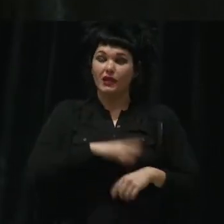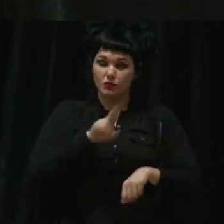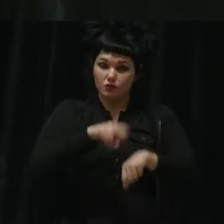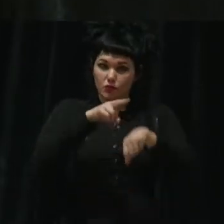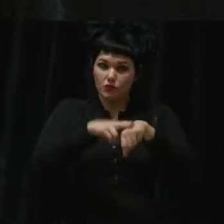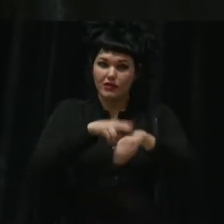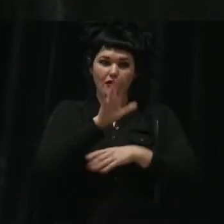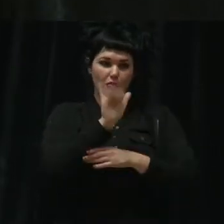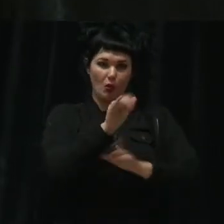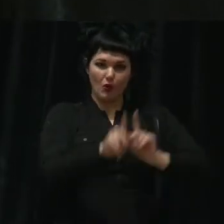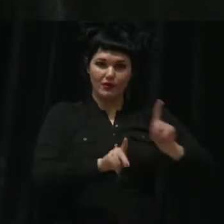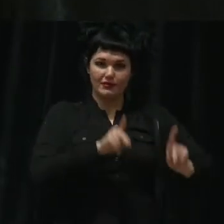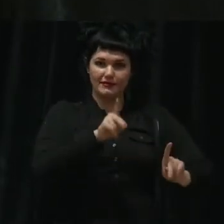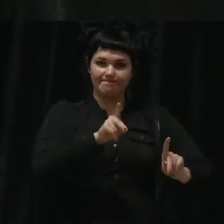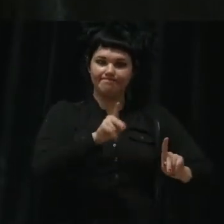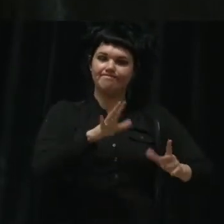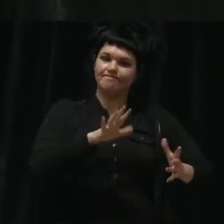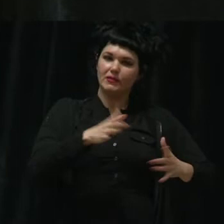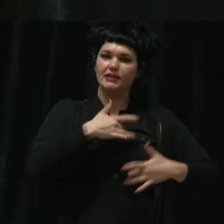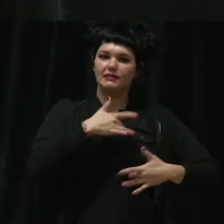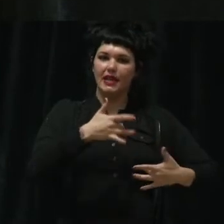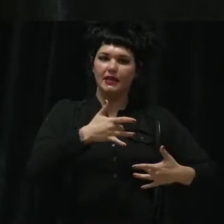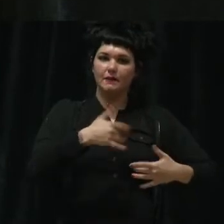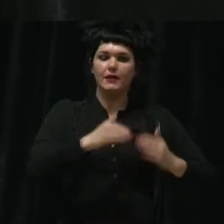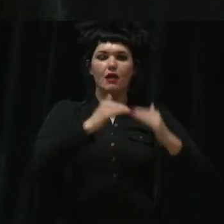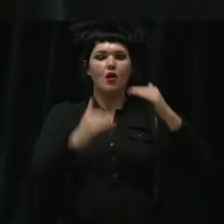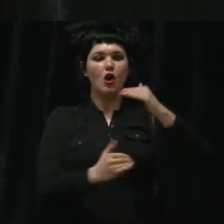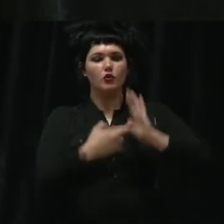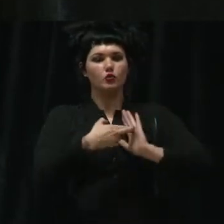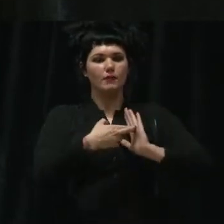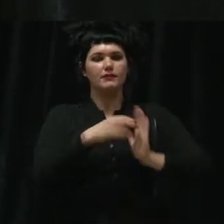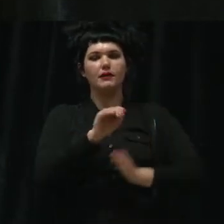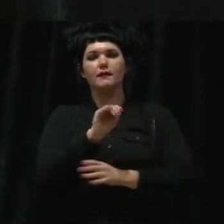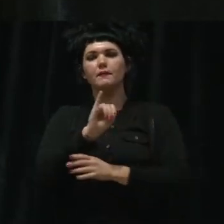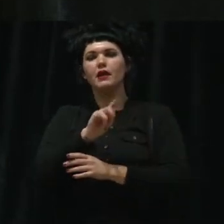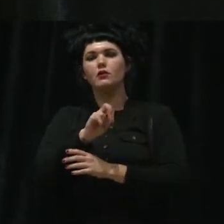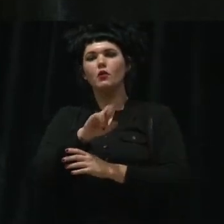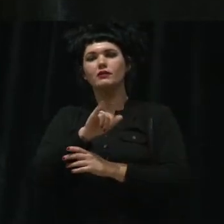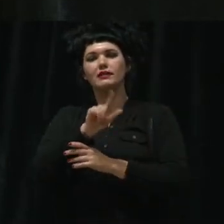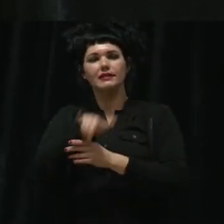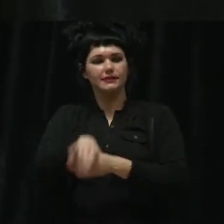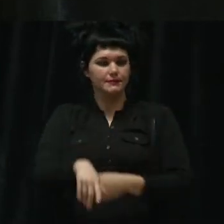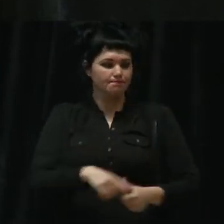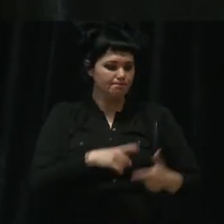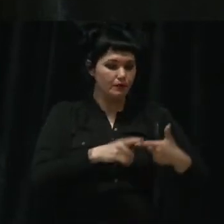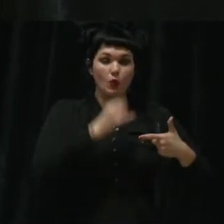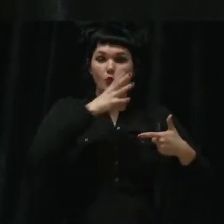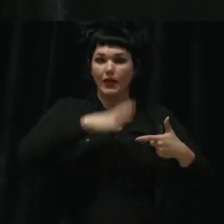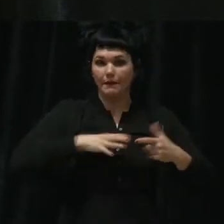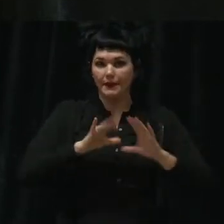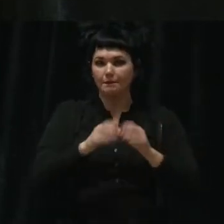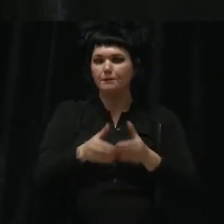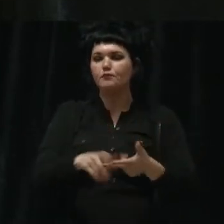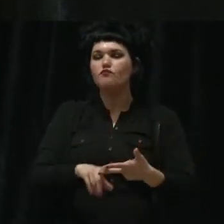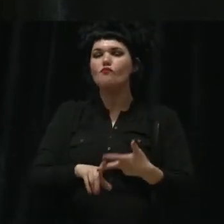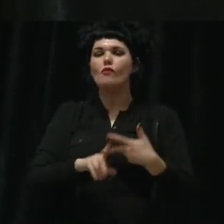those individuals tended to be underrepresented minorities, tended to be women, tended to be